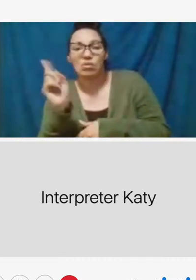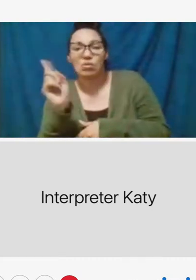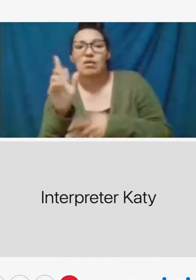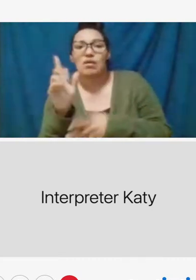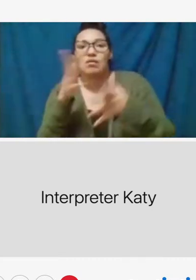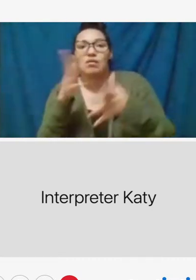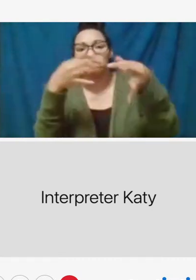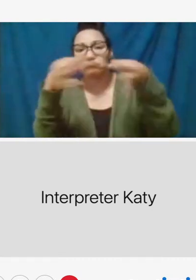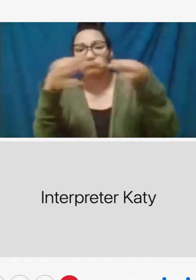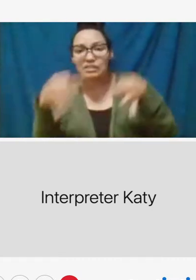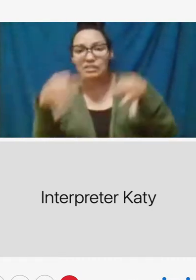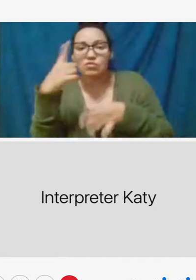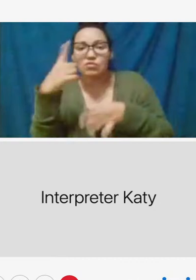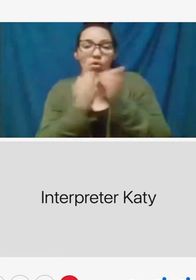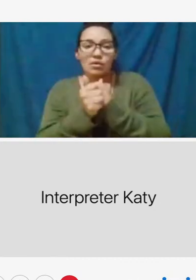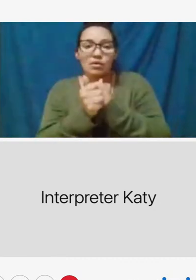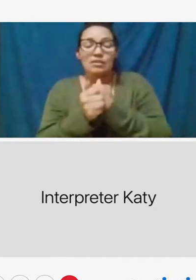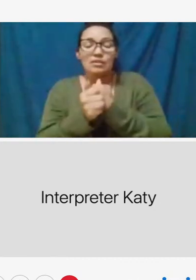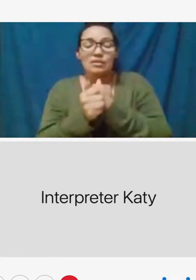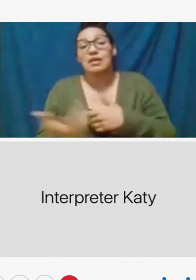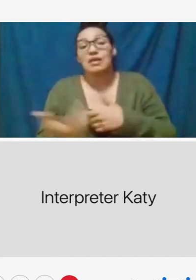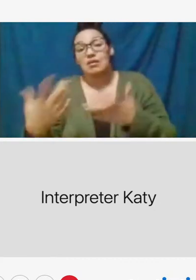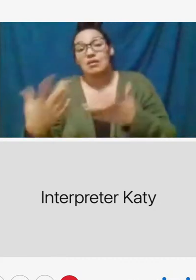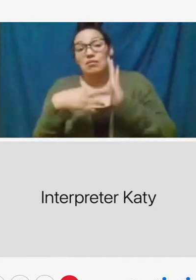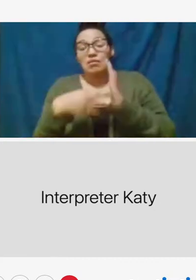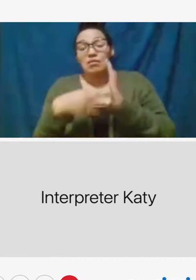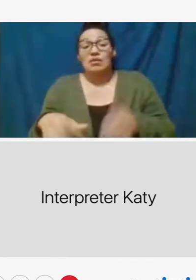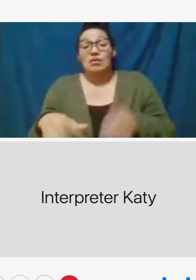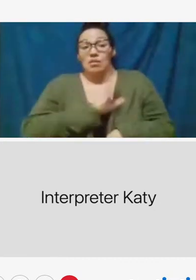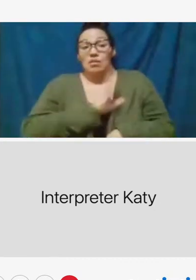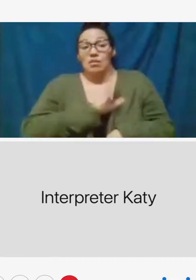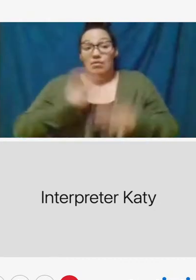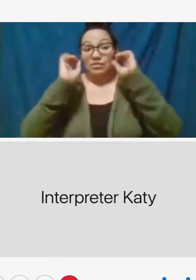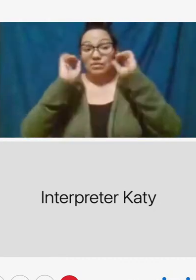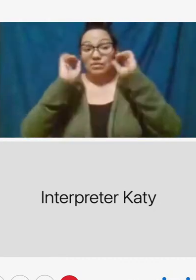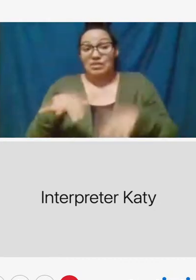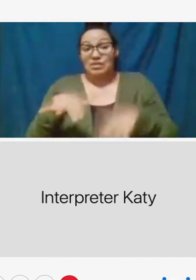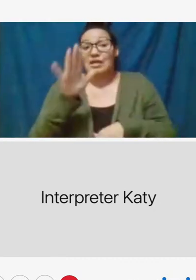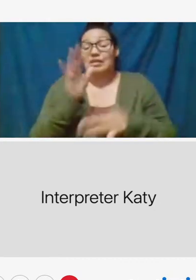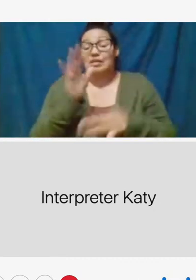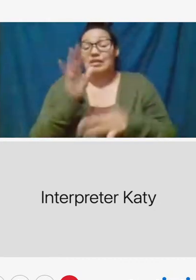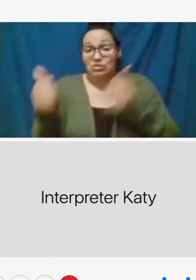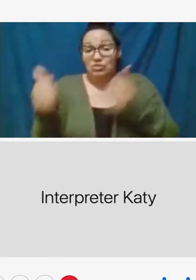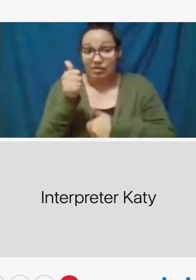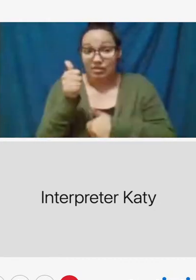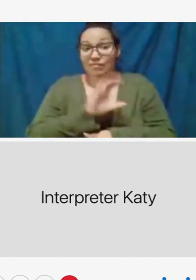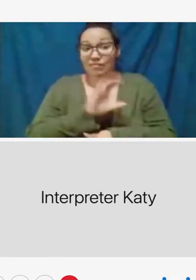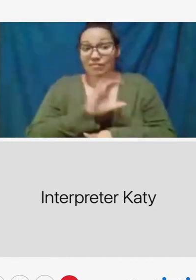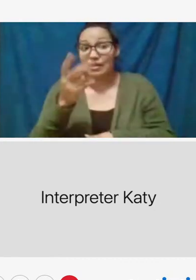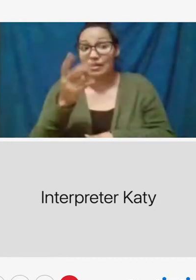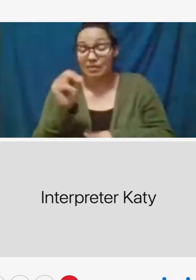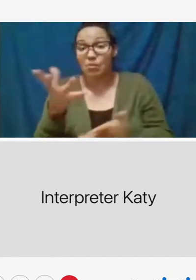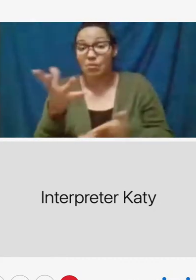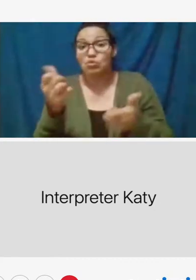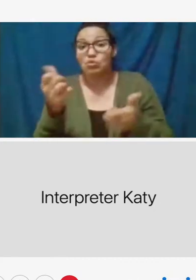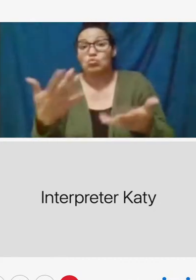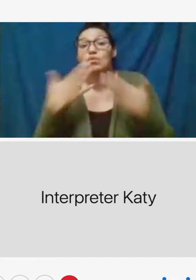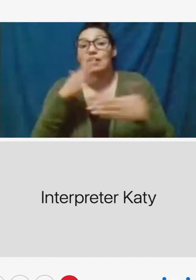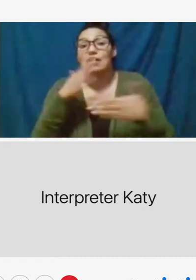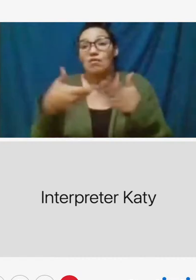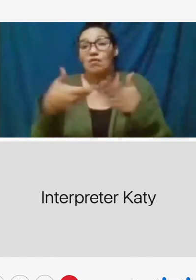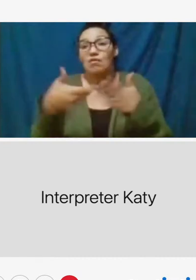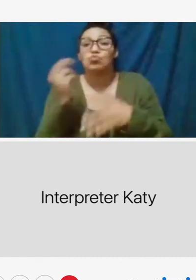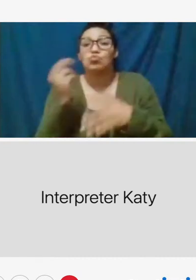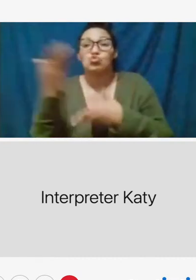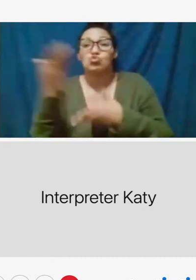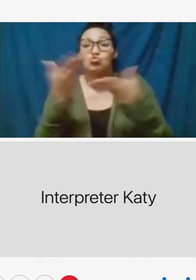and executive cabinet we want to thank all our nutrition service Heroes Heroes because they are uh for